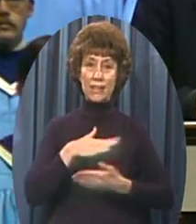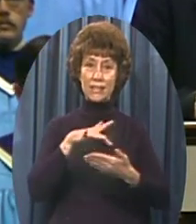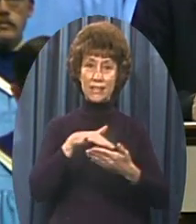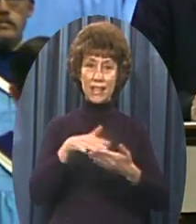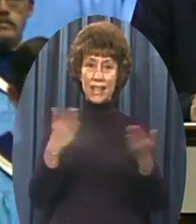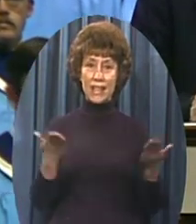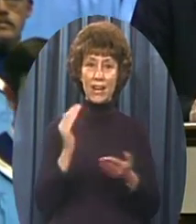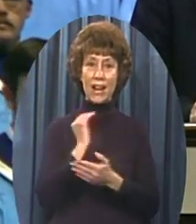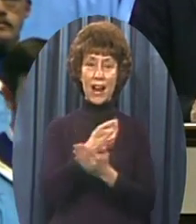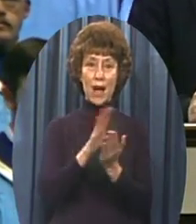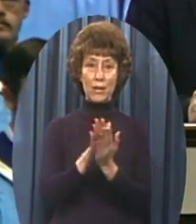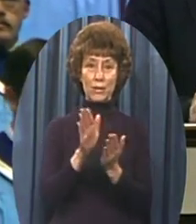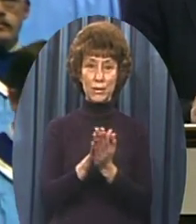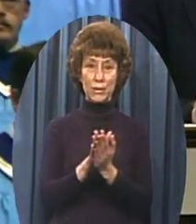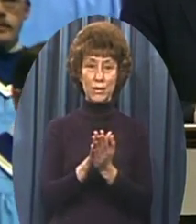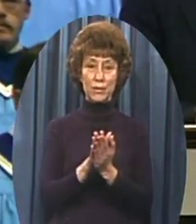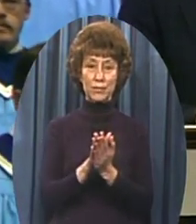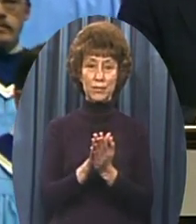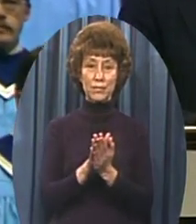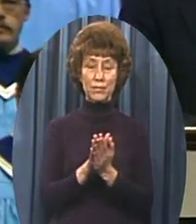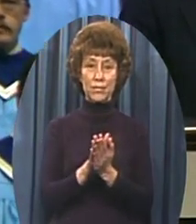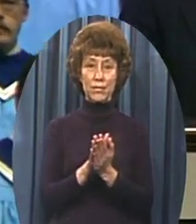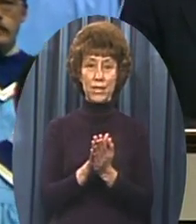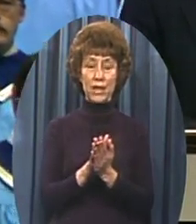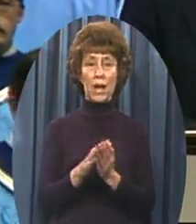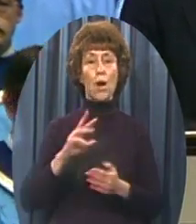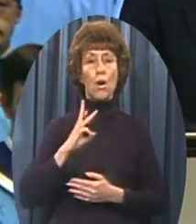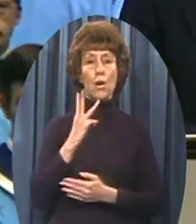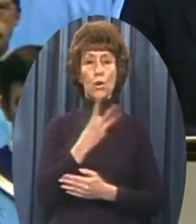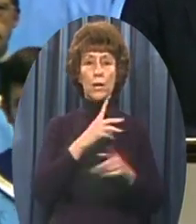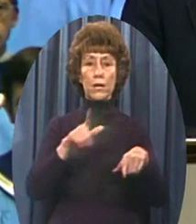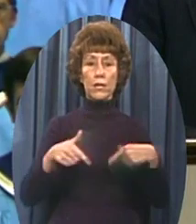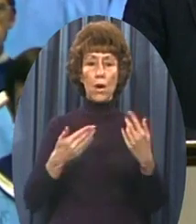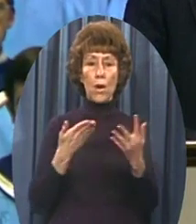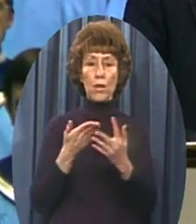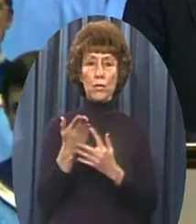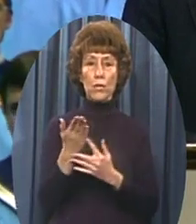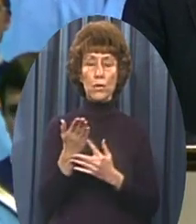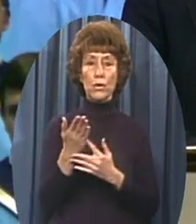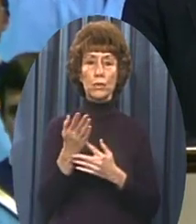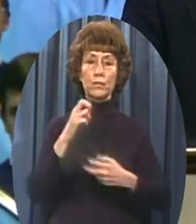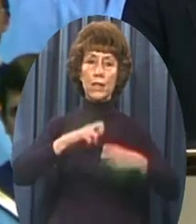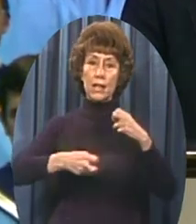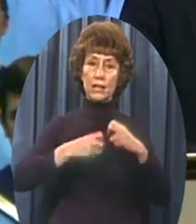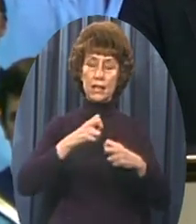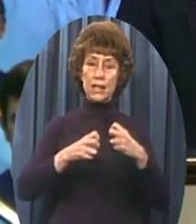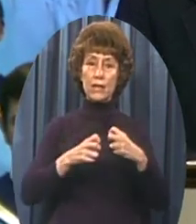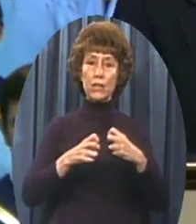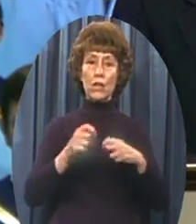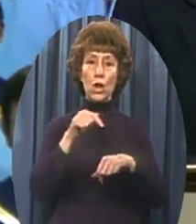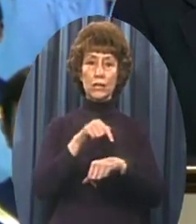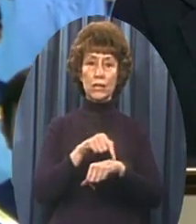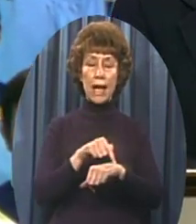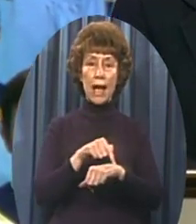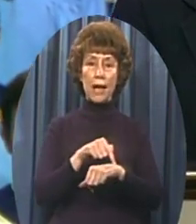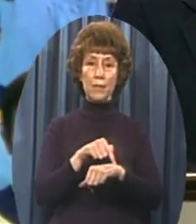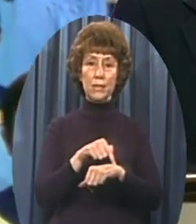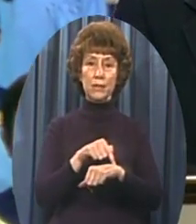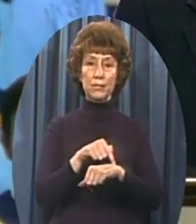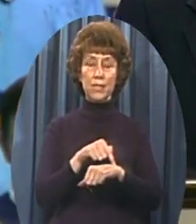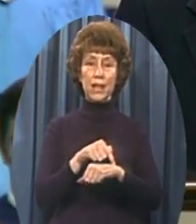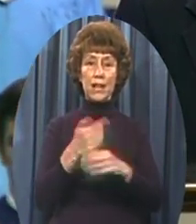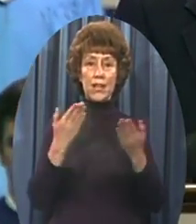ministry. I personally have been going through a difficult time. These have been days of pressure and a great deal